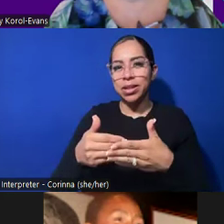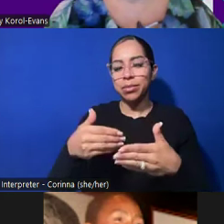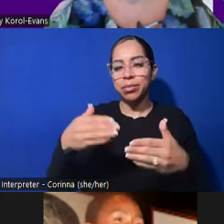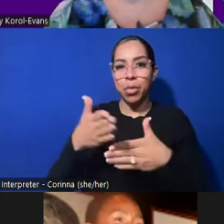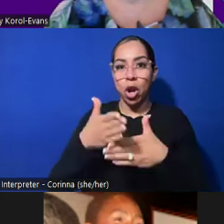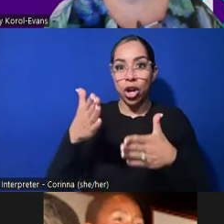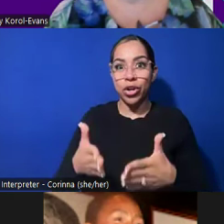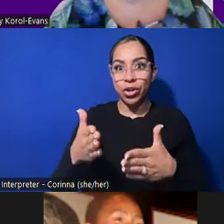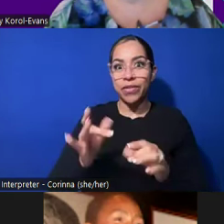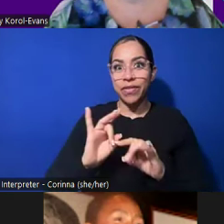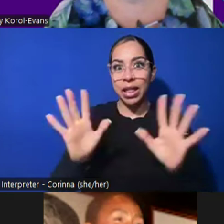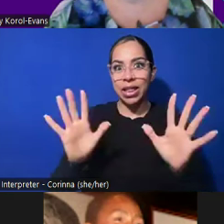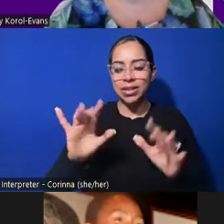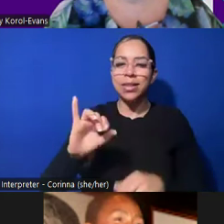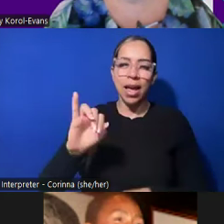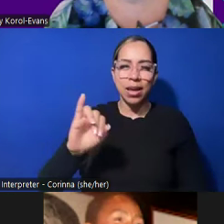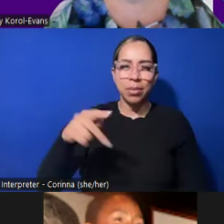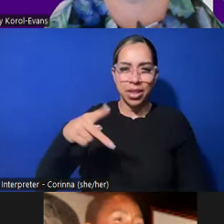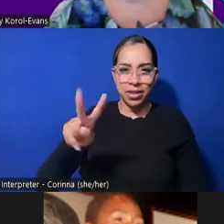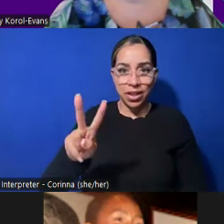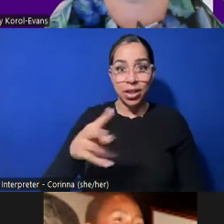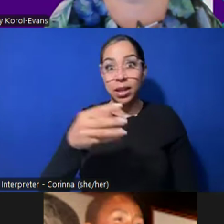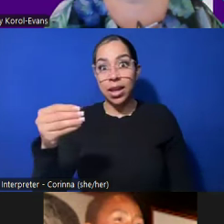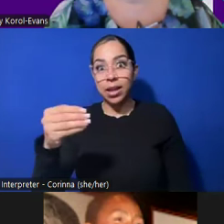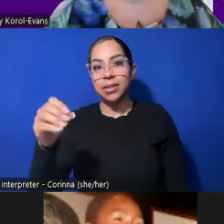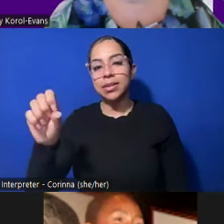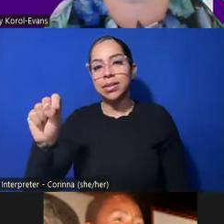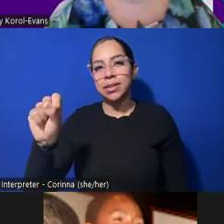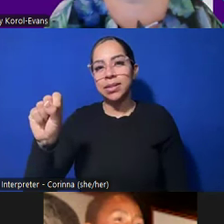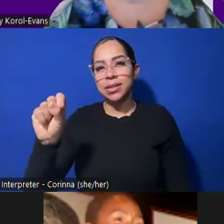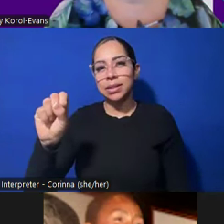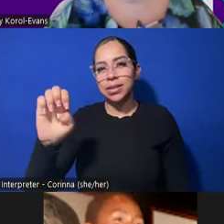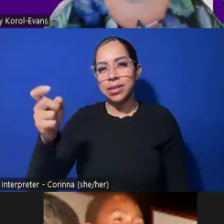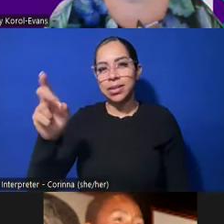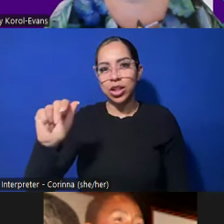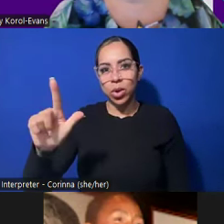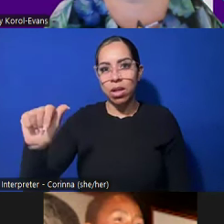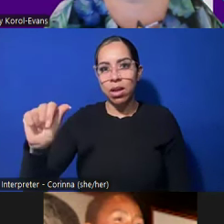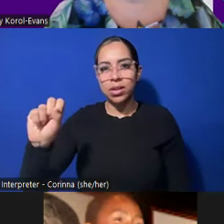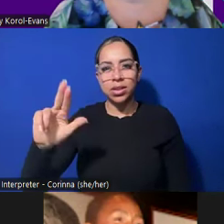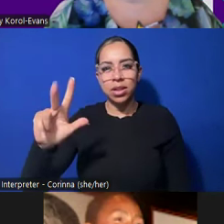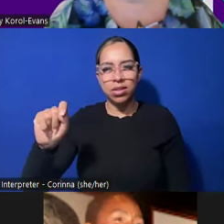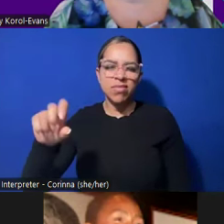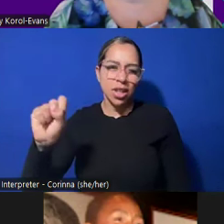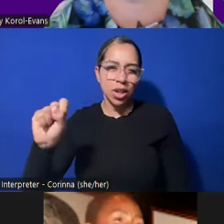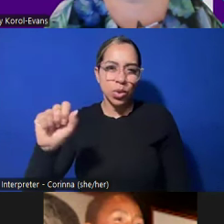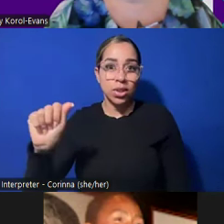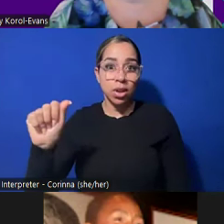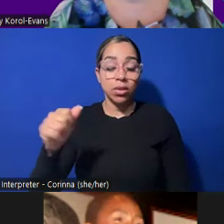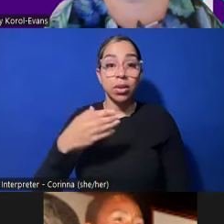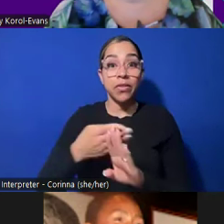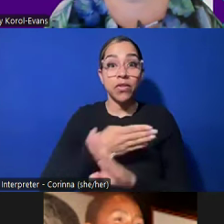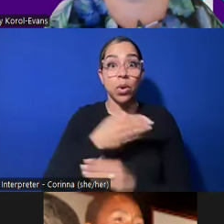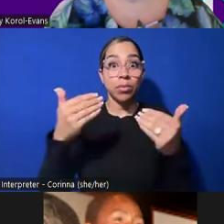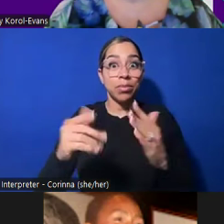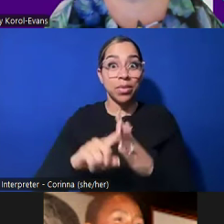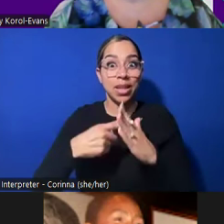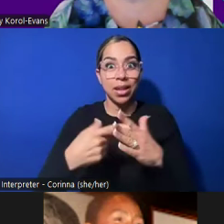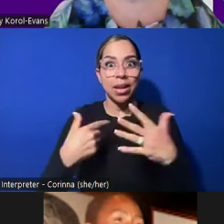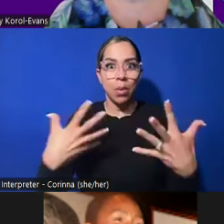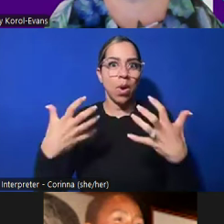assault. Before we begin, I would like to provide a sensitive subject matter warning. Today's